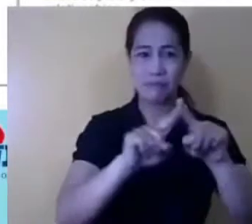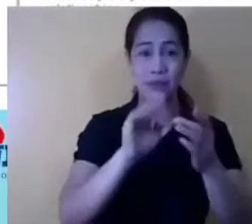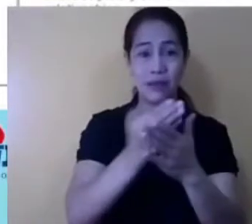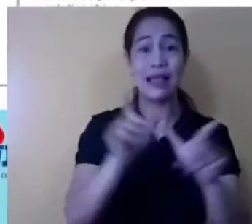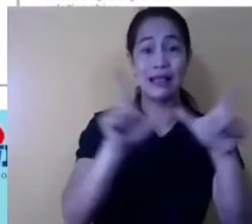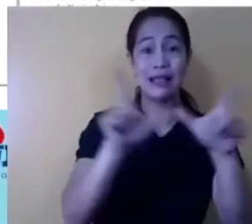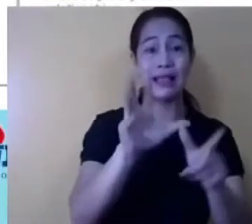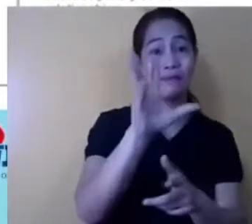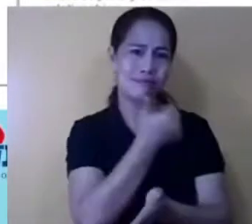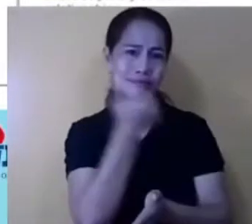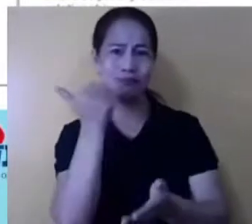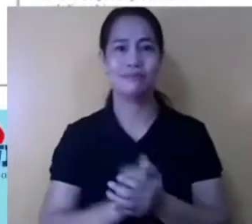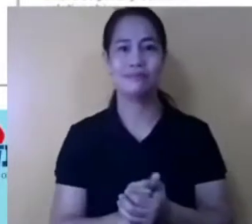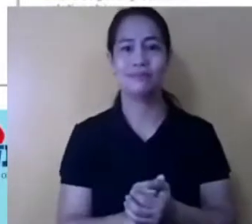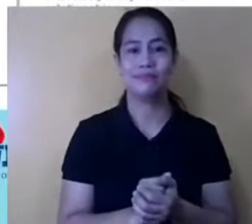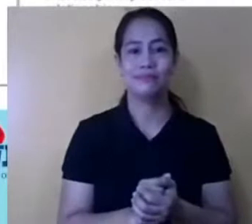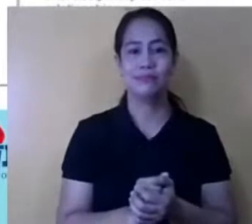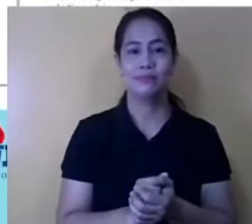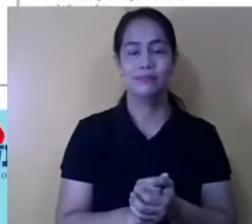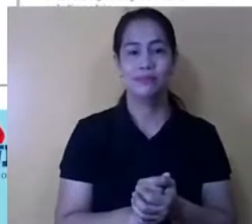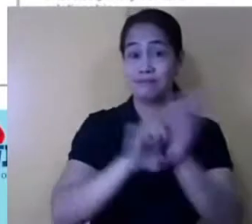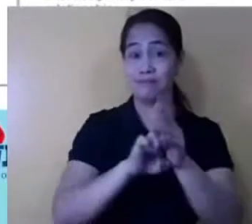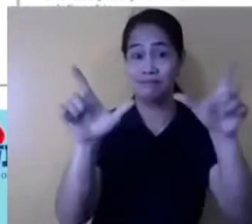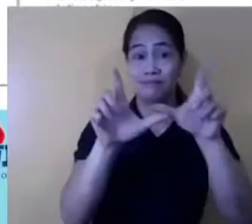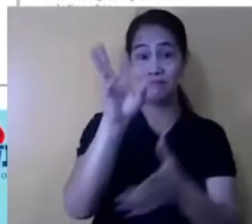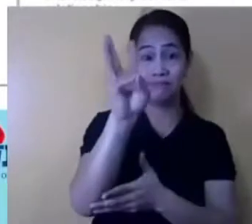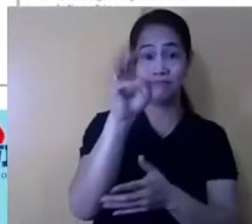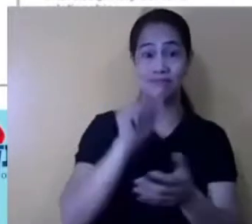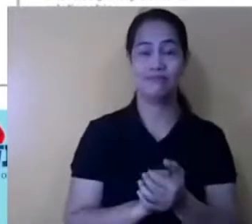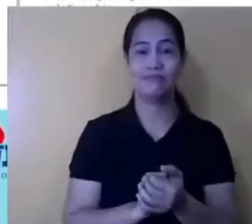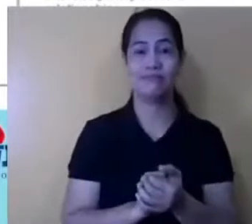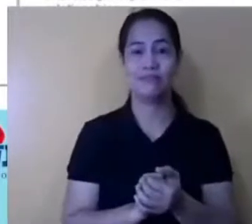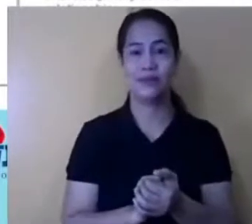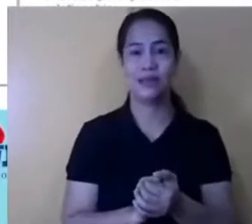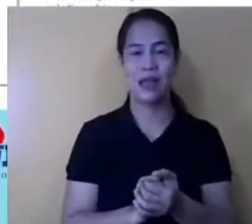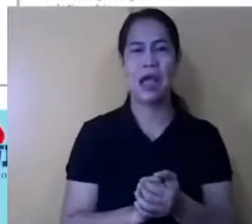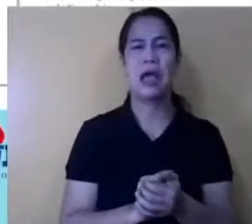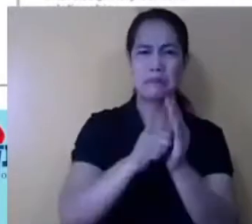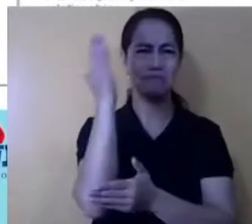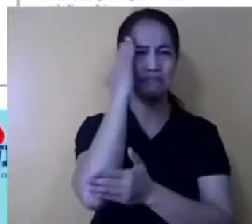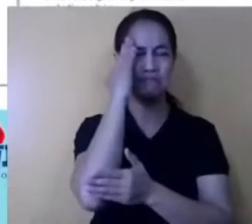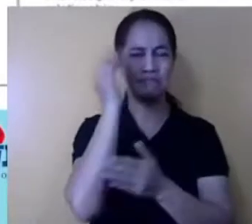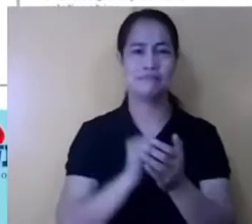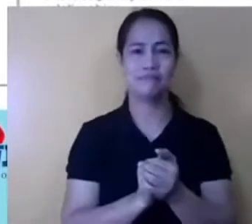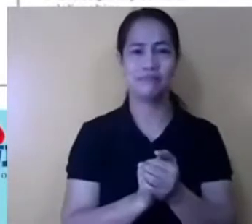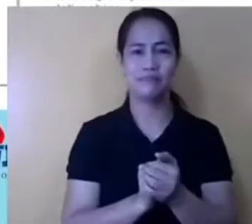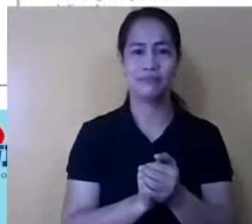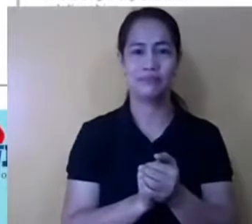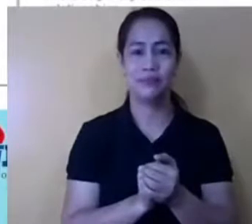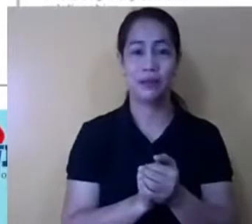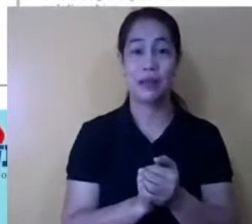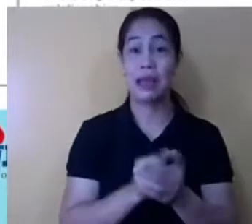outstanding practice to the rest. For instance, in level 6, accurate and in-depth knowledge, responding to